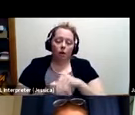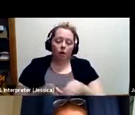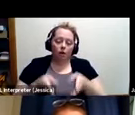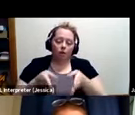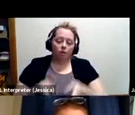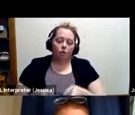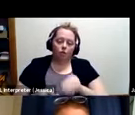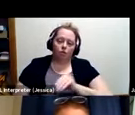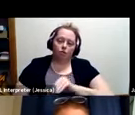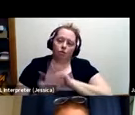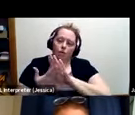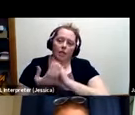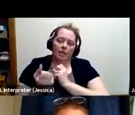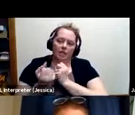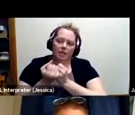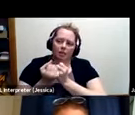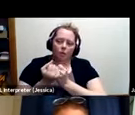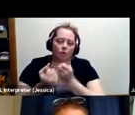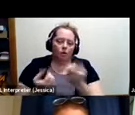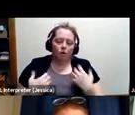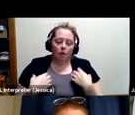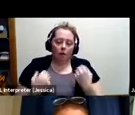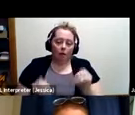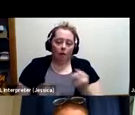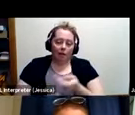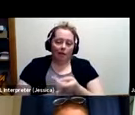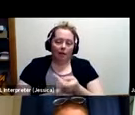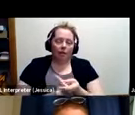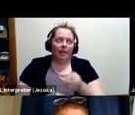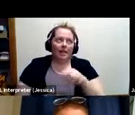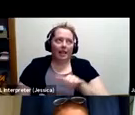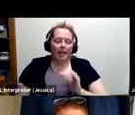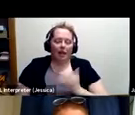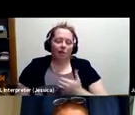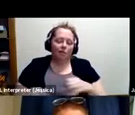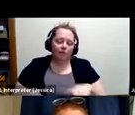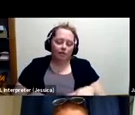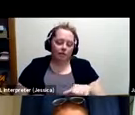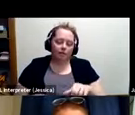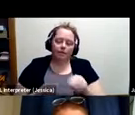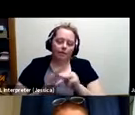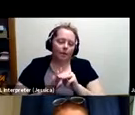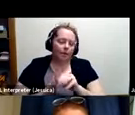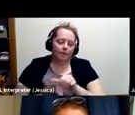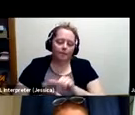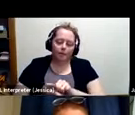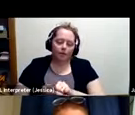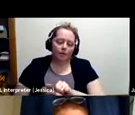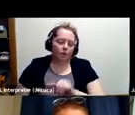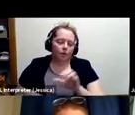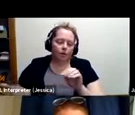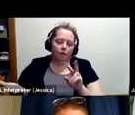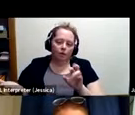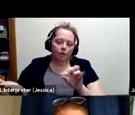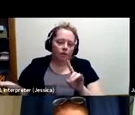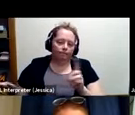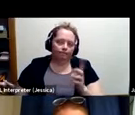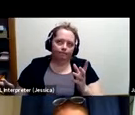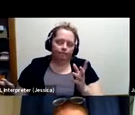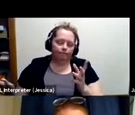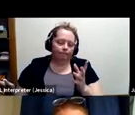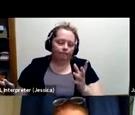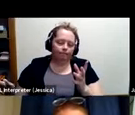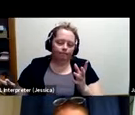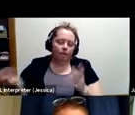has not been possible because of the COVID situation. So like so many other orgs, we have moved a lot of what we do into a